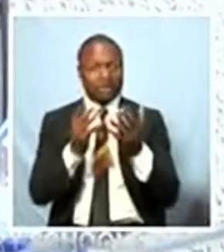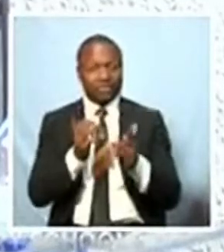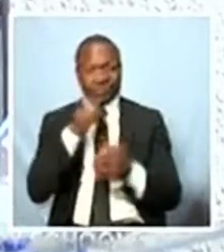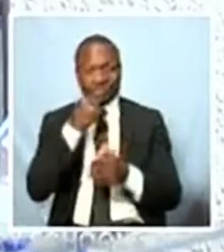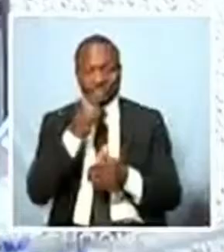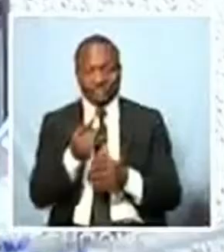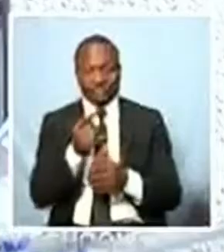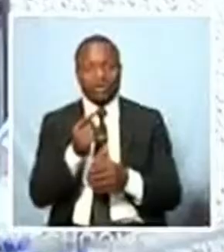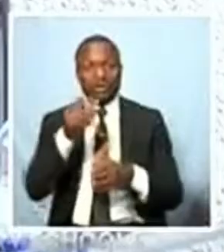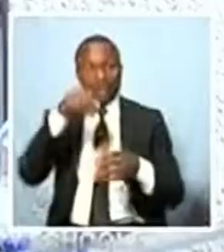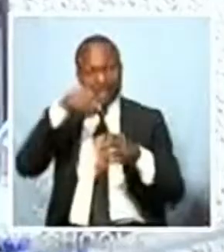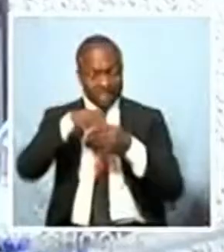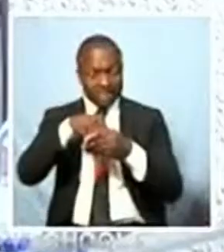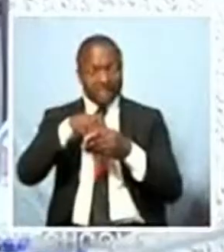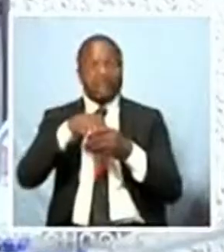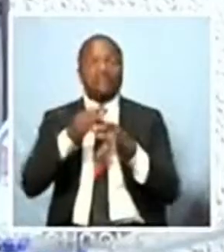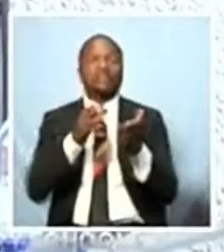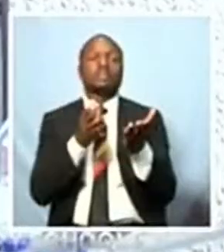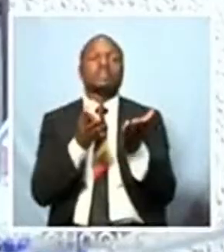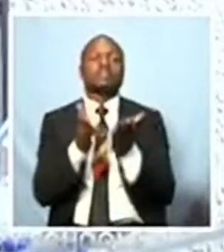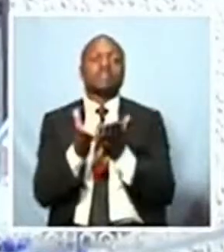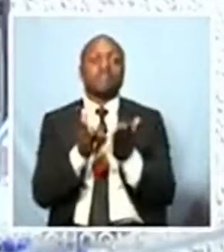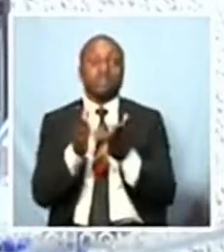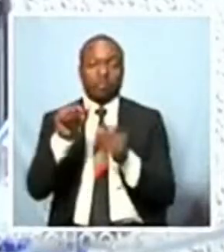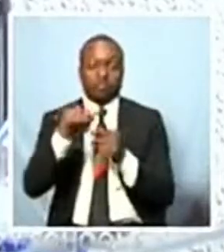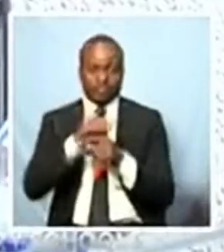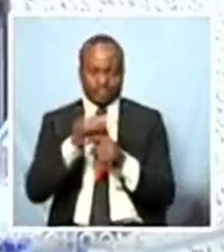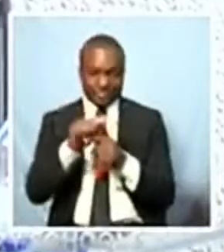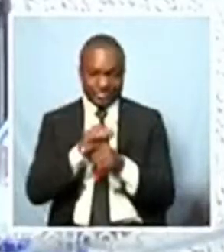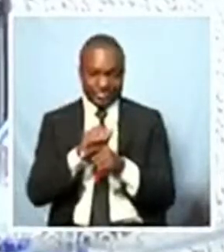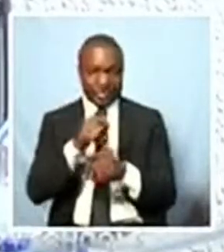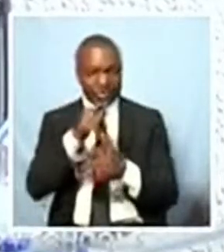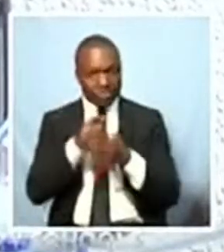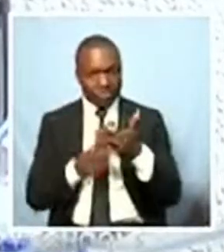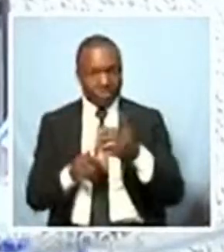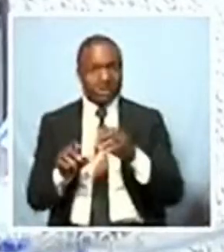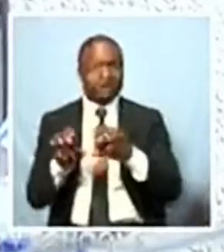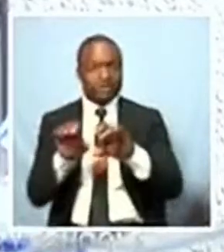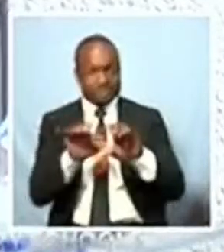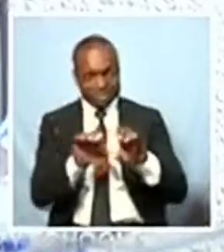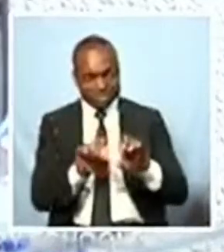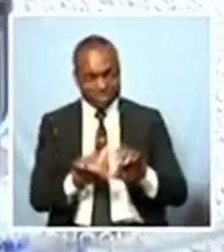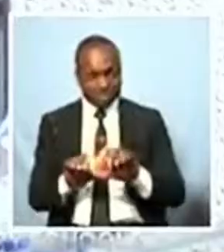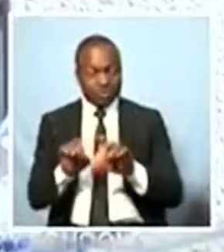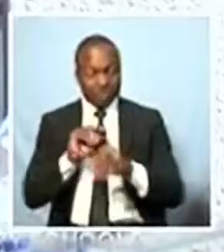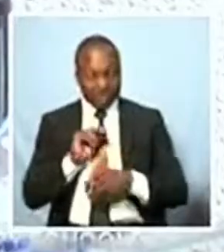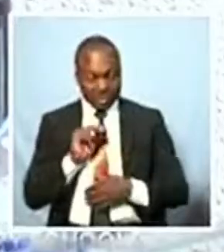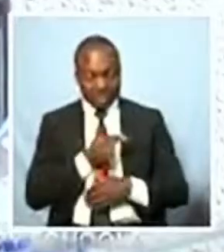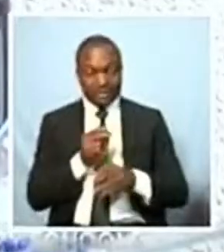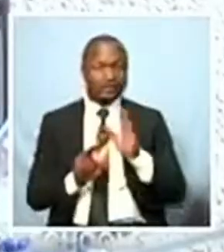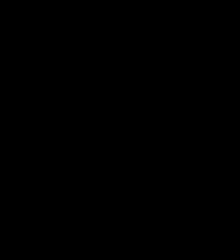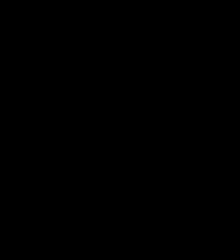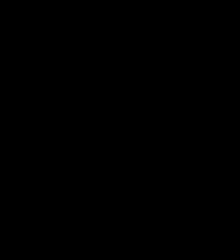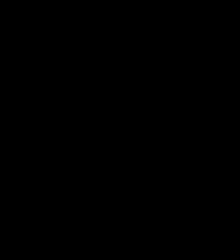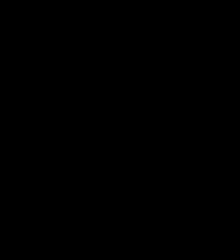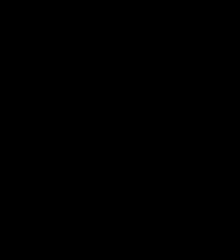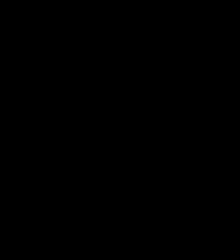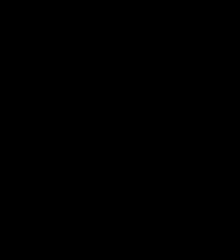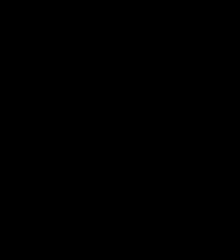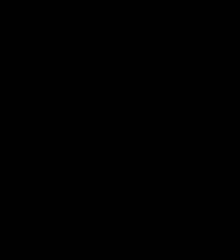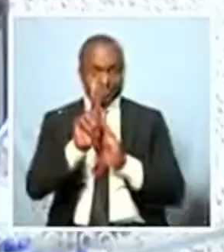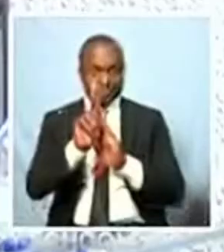the in-service training and what we are doing as a university,